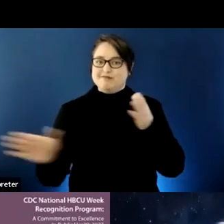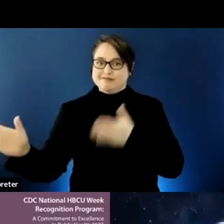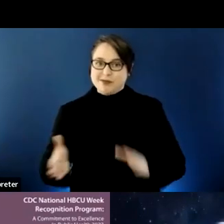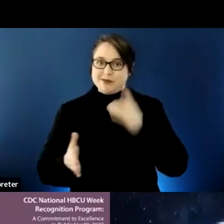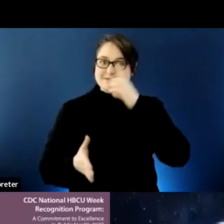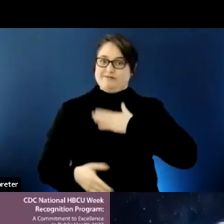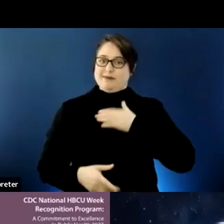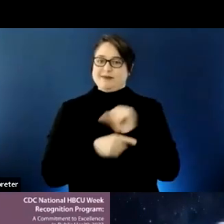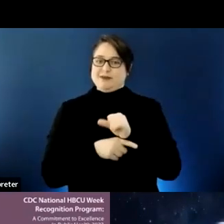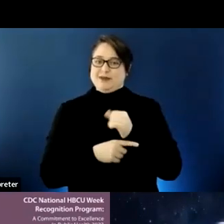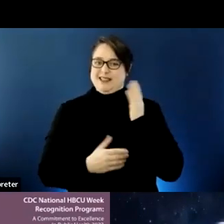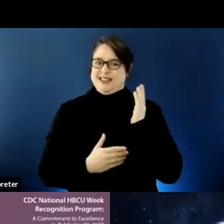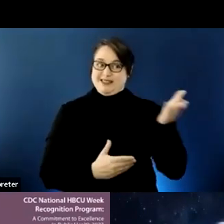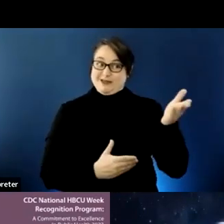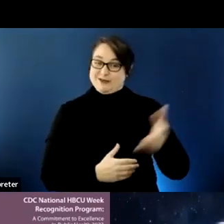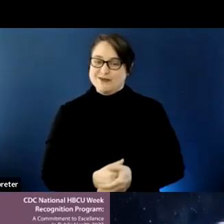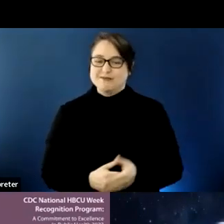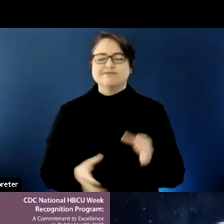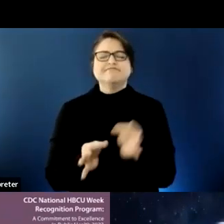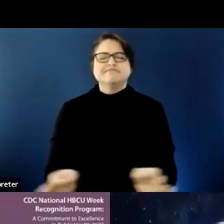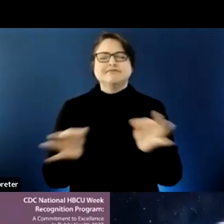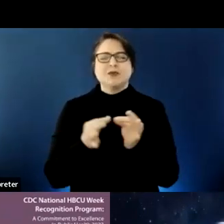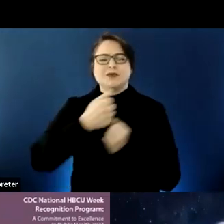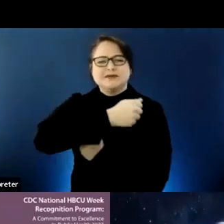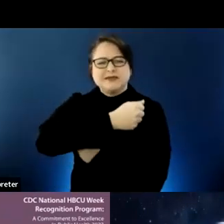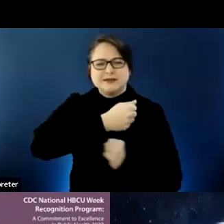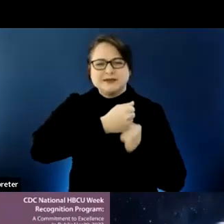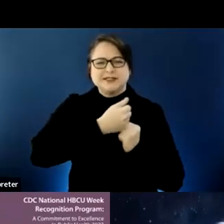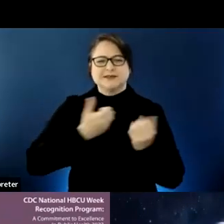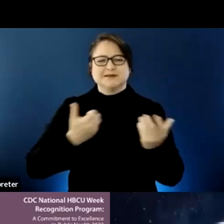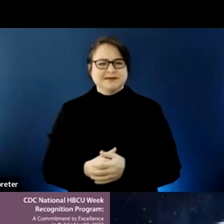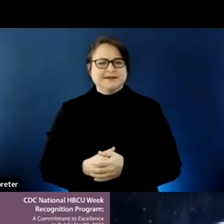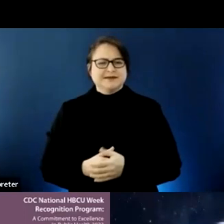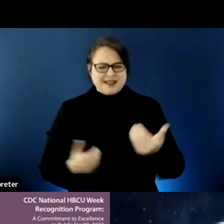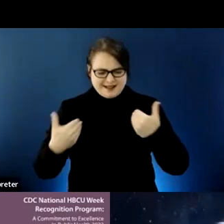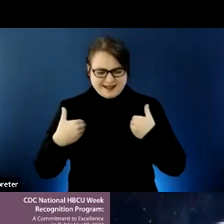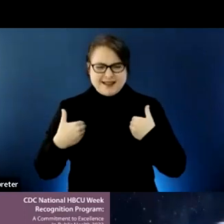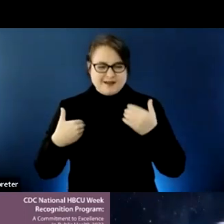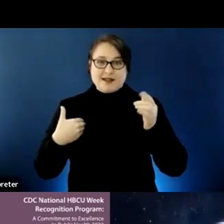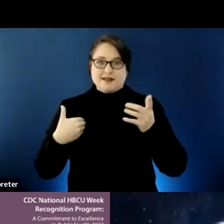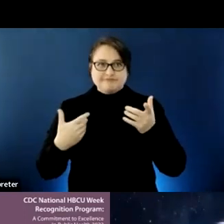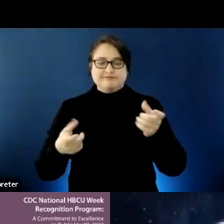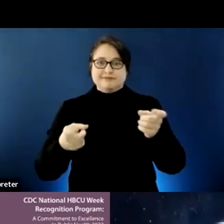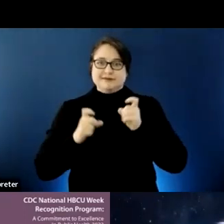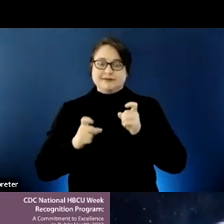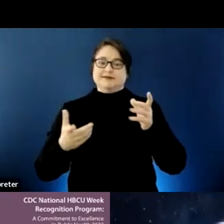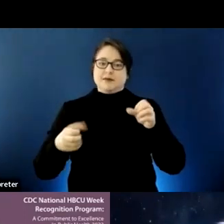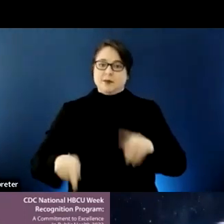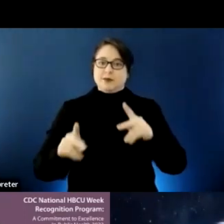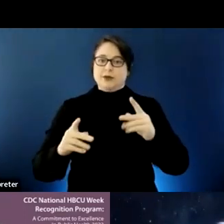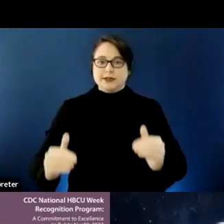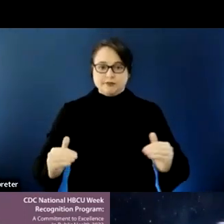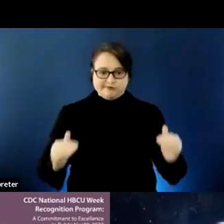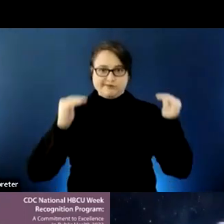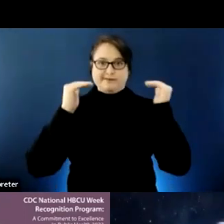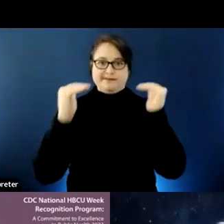an important foundation. I think that's what we talk about. Having that foundation really does give you an opportunity to propel to the next level.